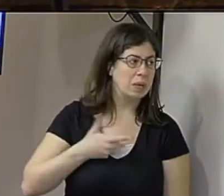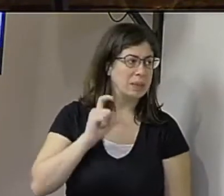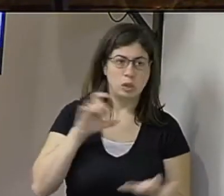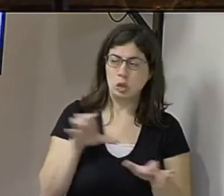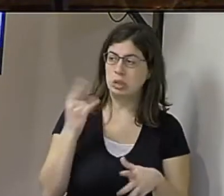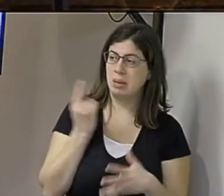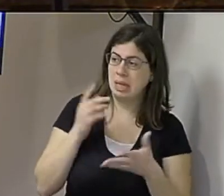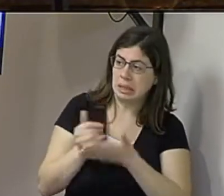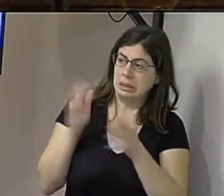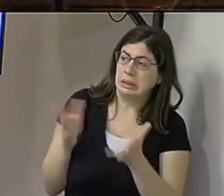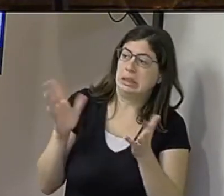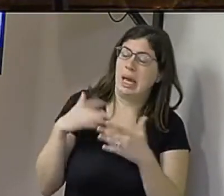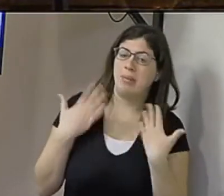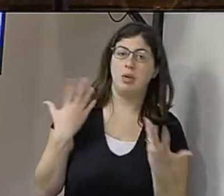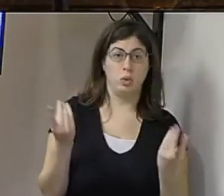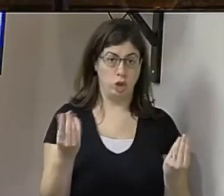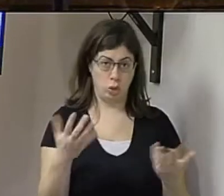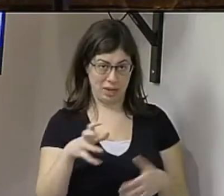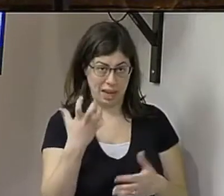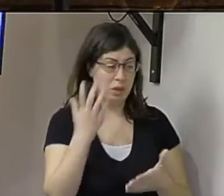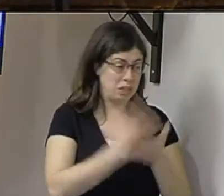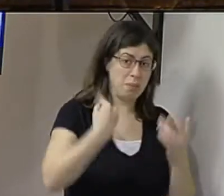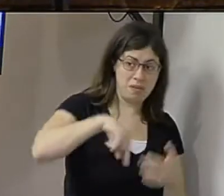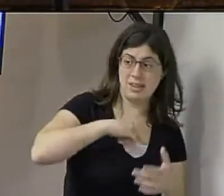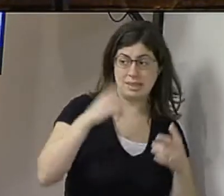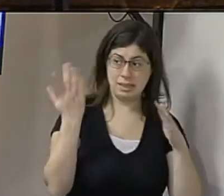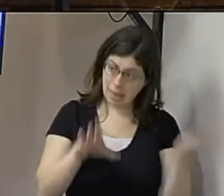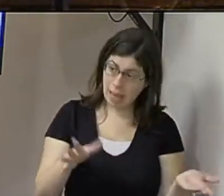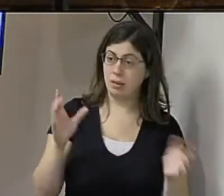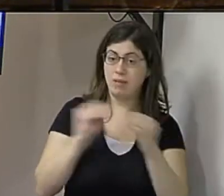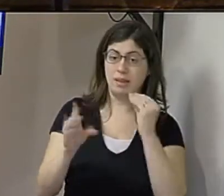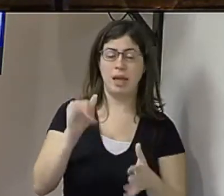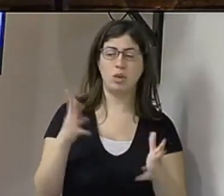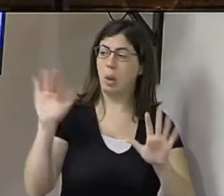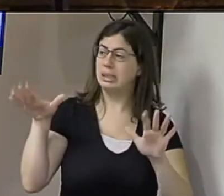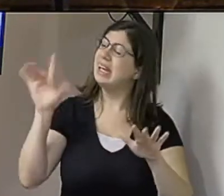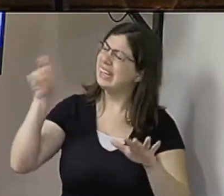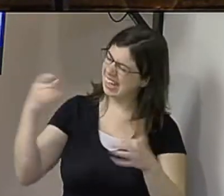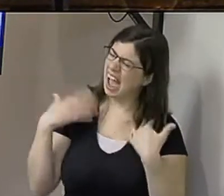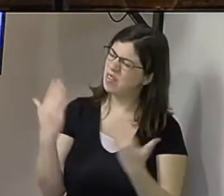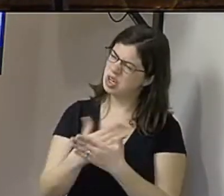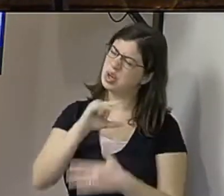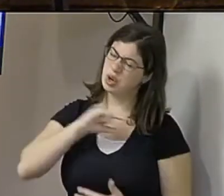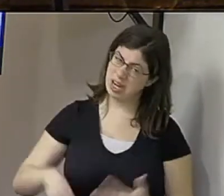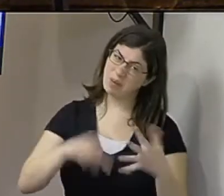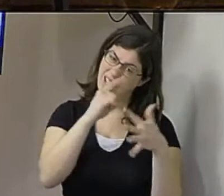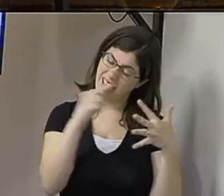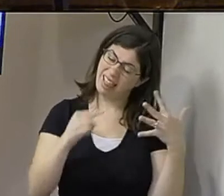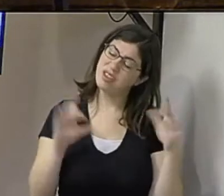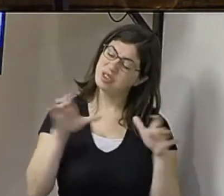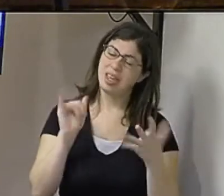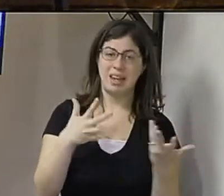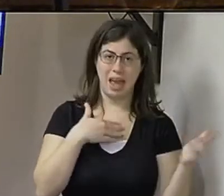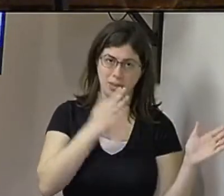something to make the king happy, because what's he do when he gets angry? Some of us die, so let's fix that. So they say, listen, we need to get you a new queen, so here's what we're going to do. And they introduce this